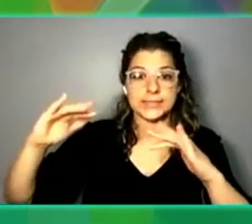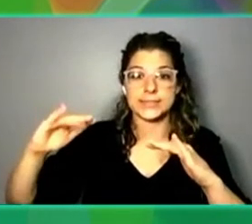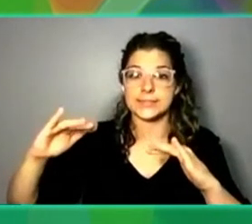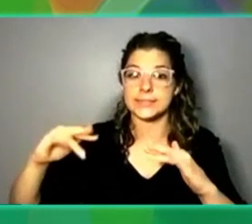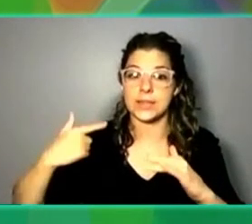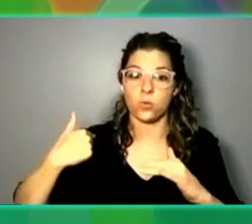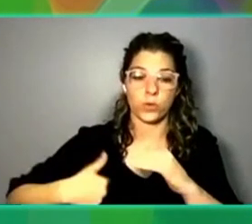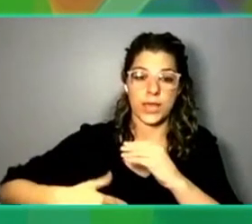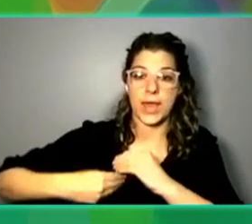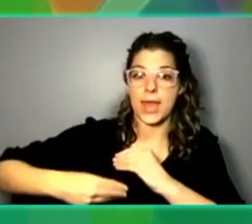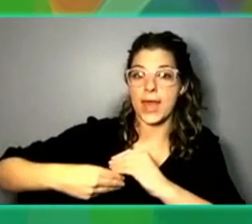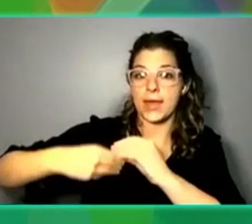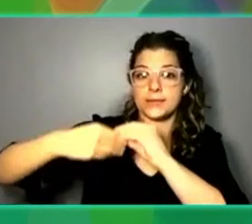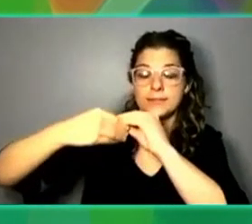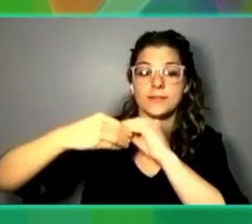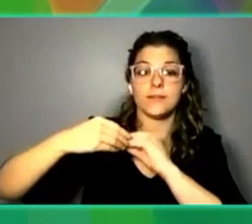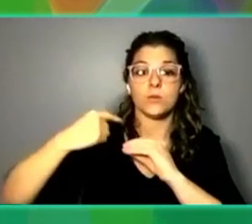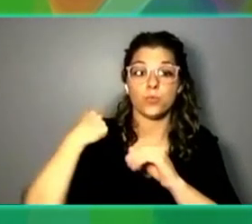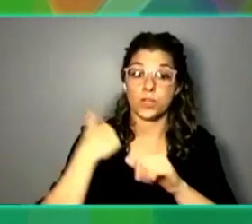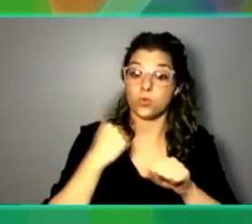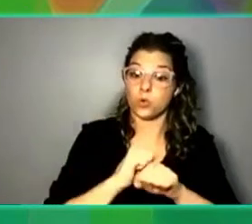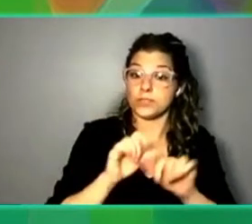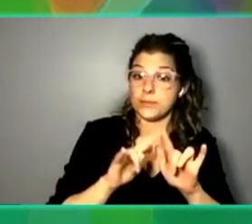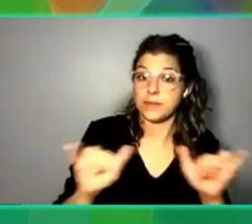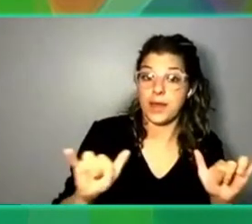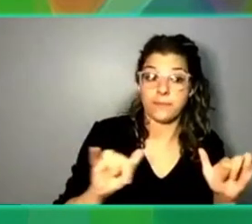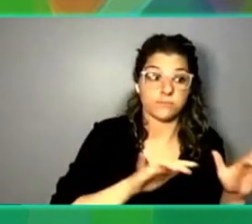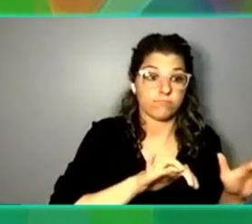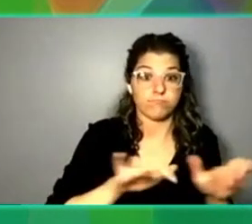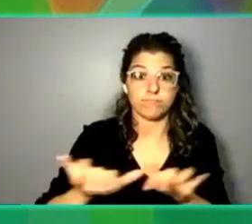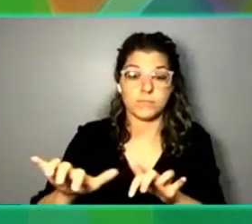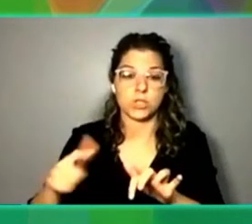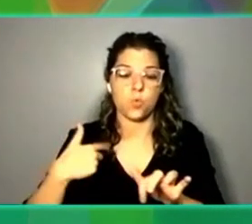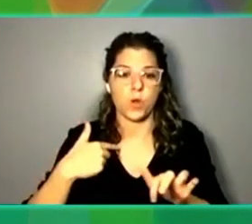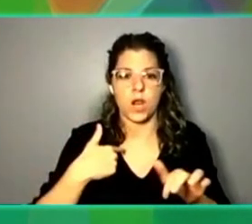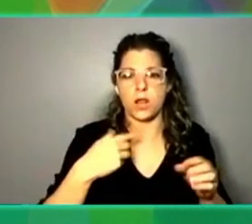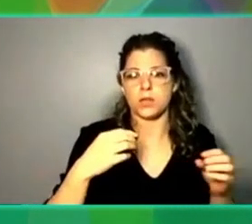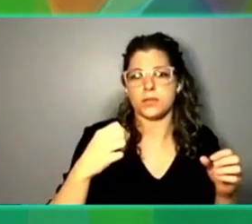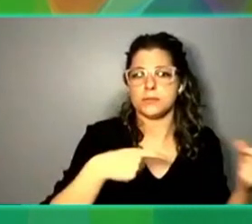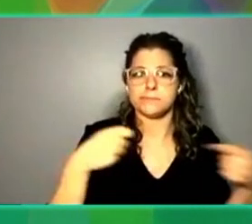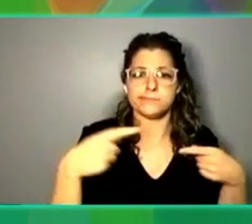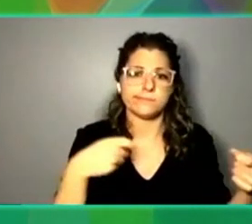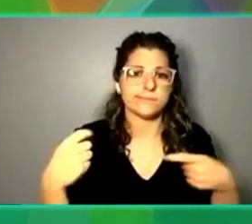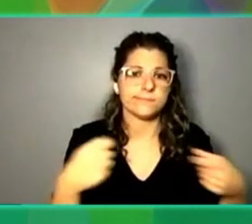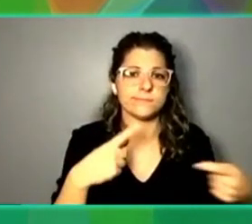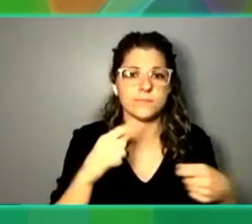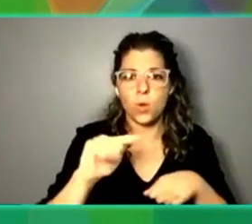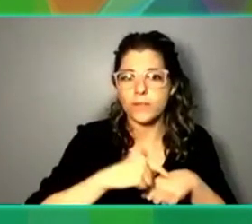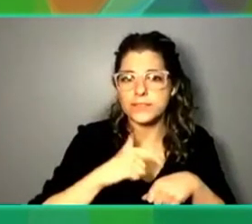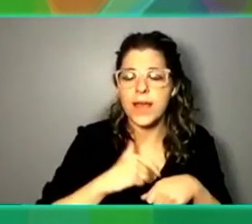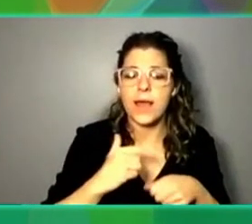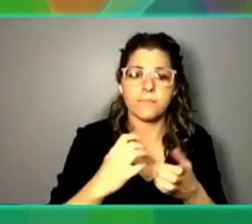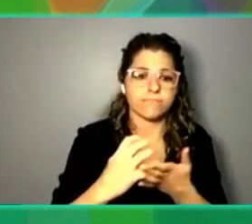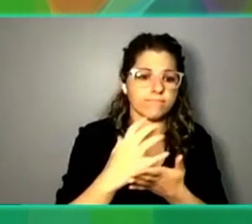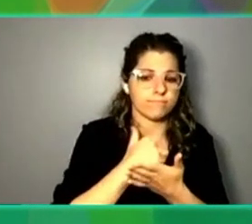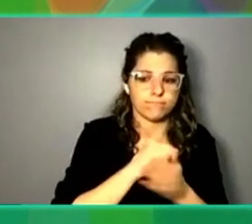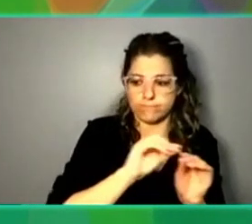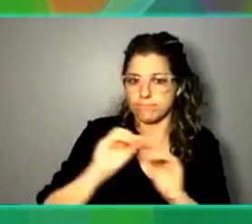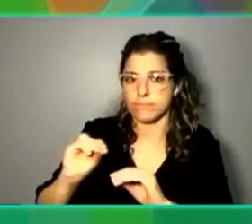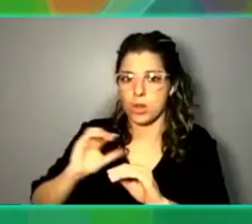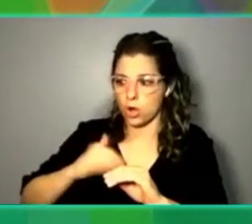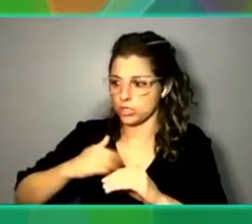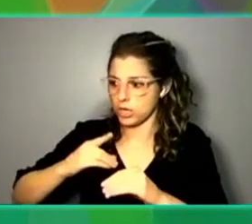on, and we can work simultaneously. So we're just like, we're sharing stuff all the time. We're gathering stuff into our big documents and just sort